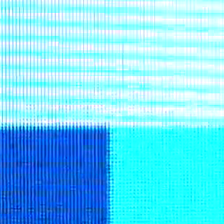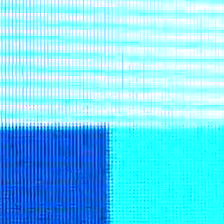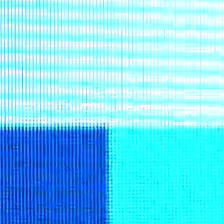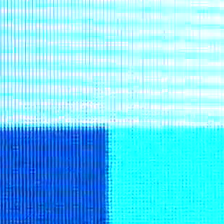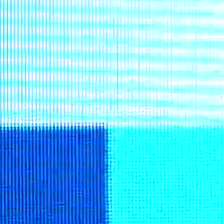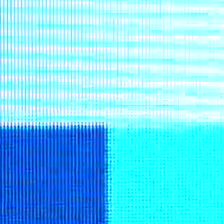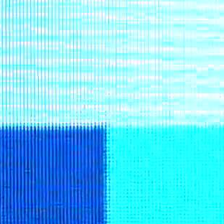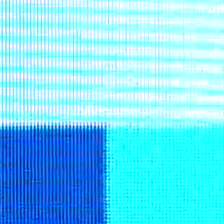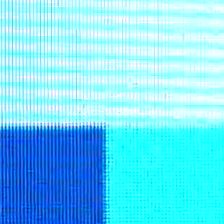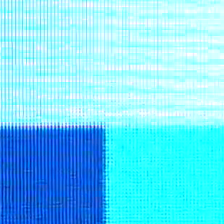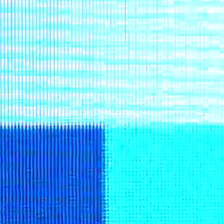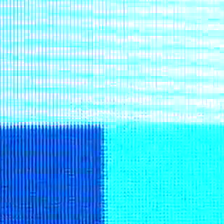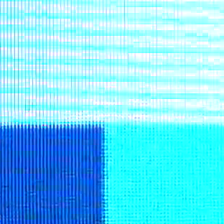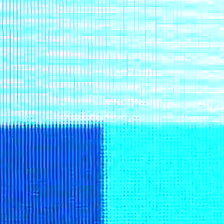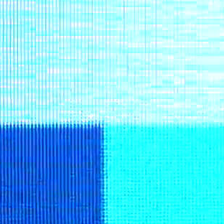lunch good?